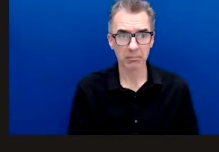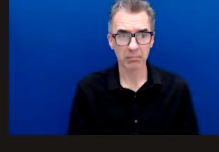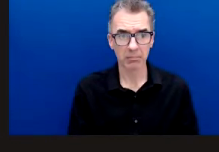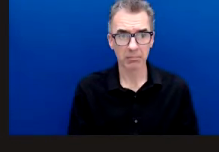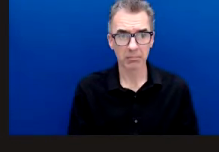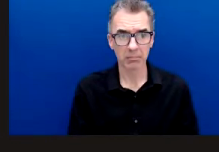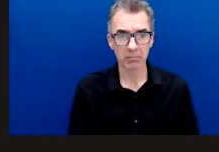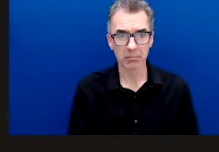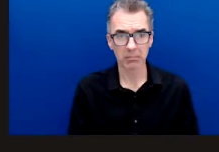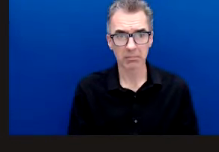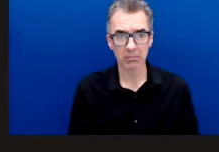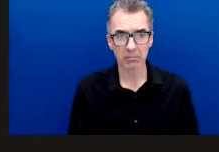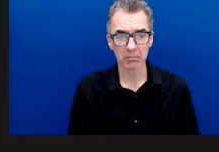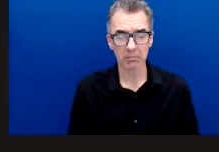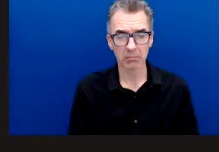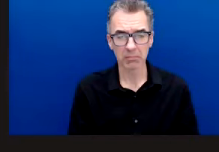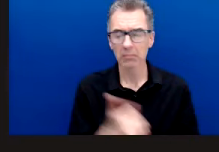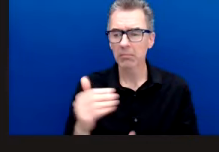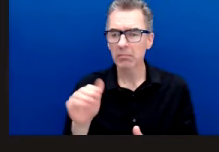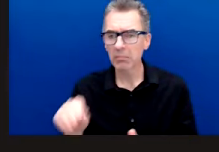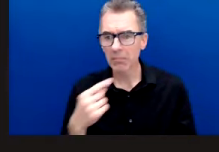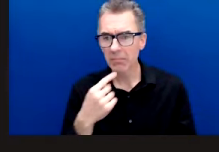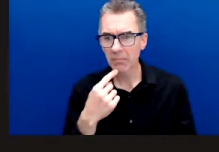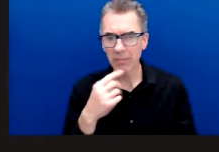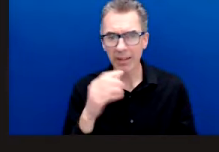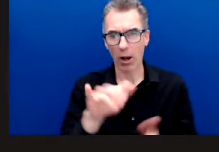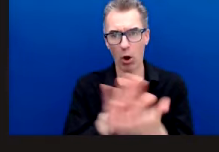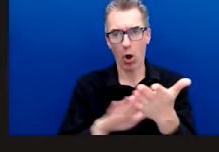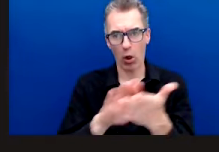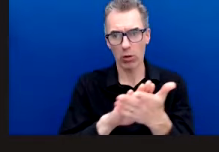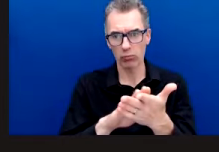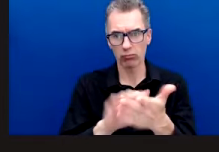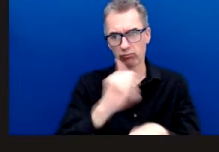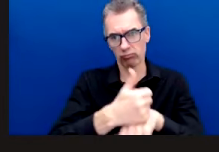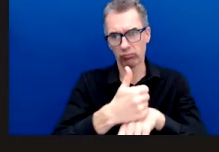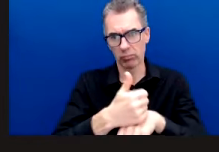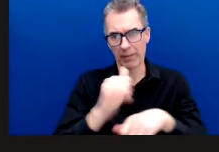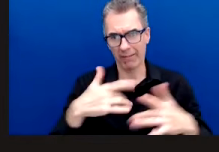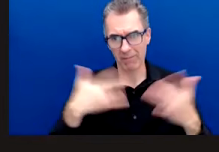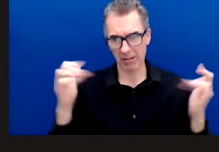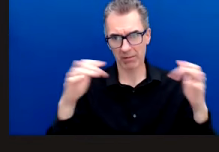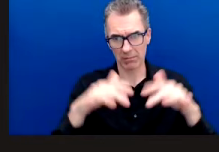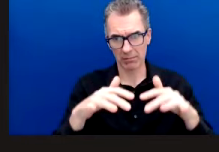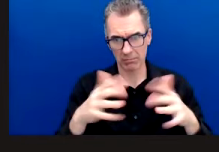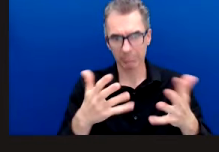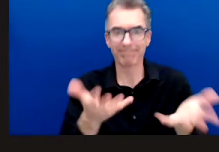And then we have in the comments, because it is a college-sponsored event and meets SPU, that is also